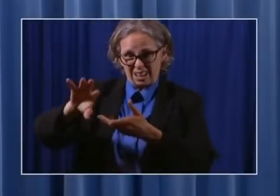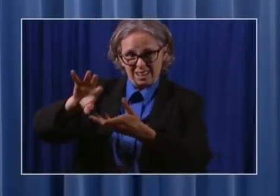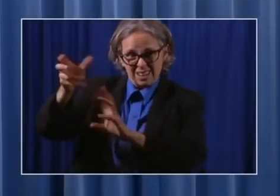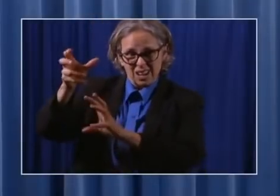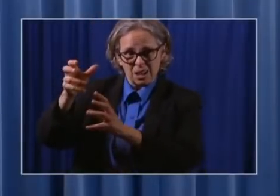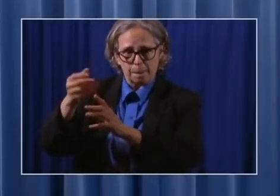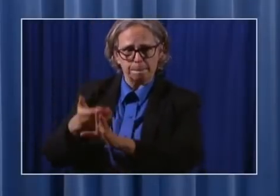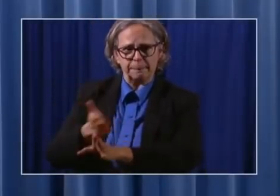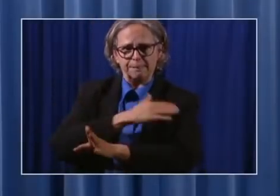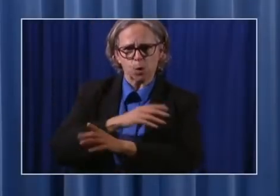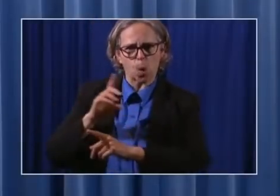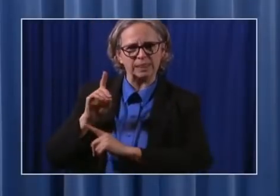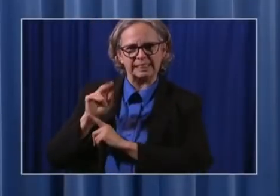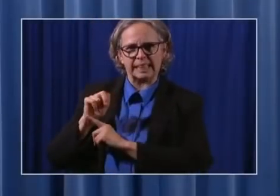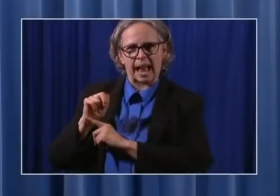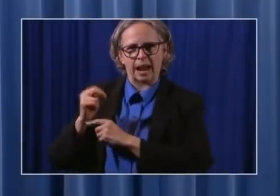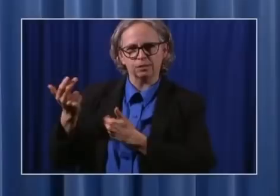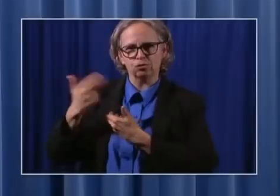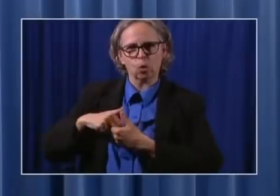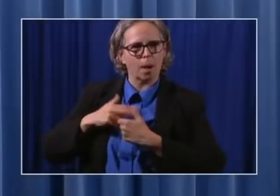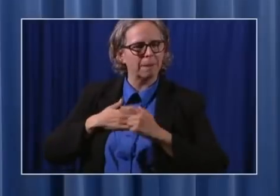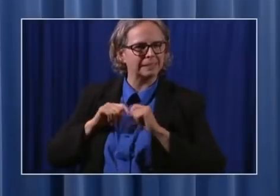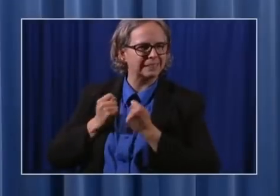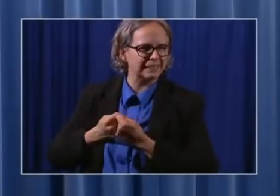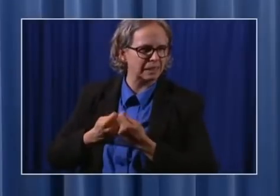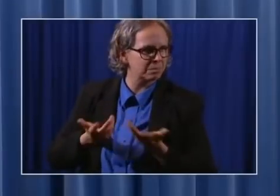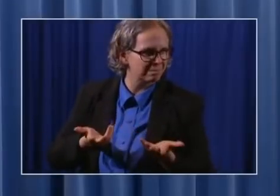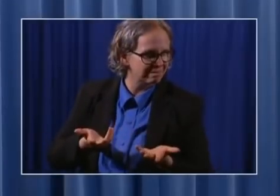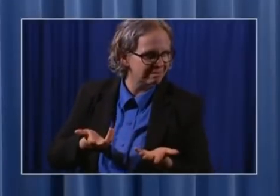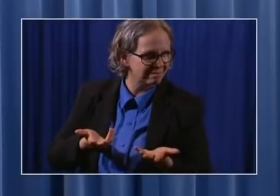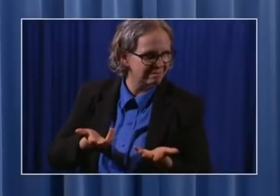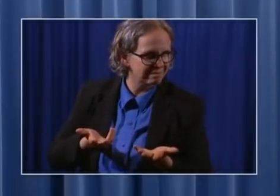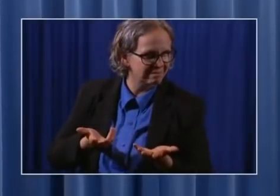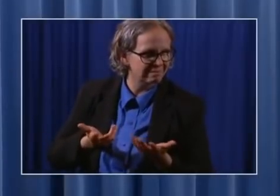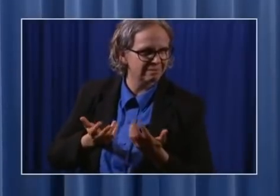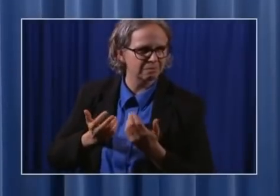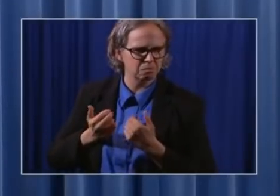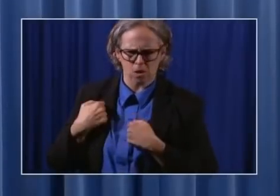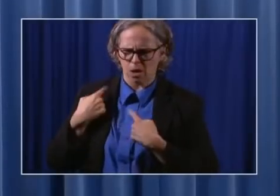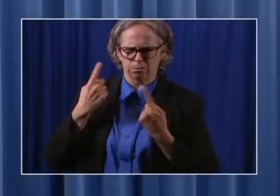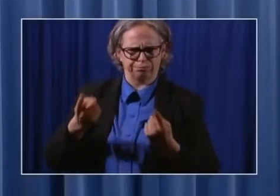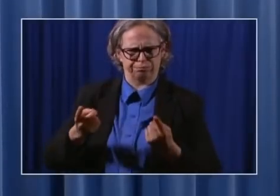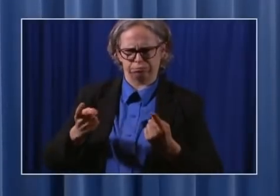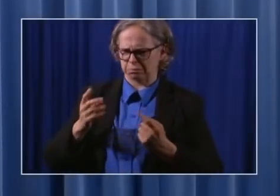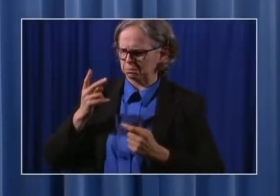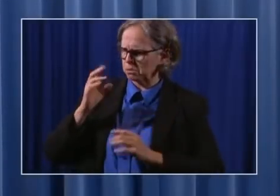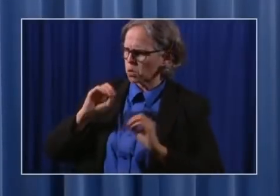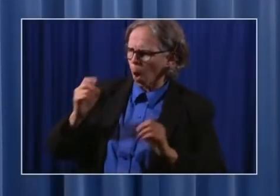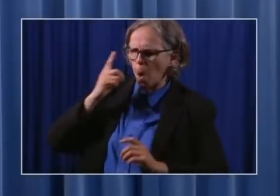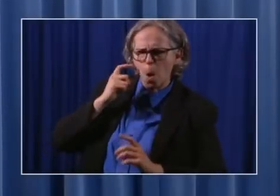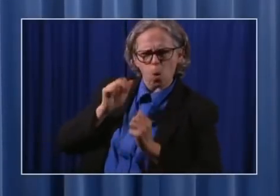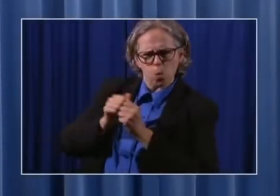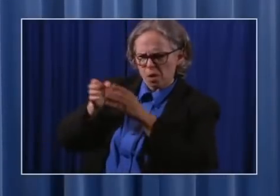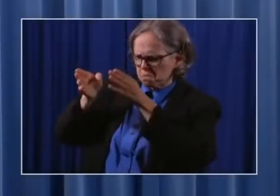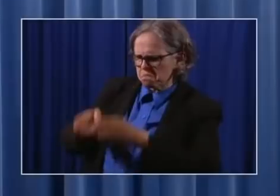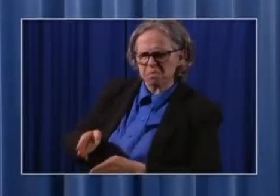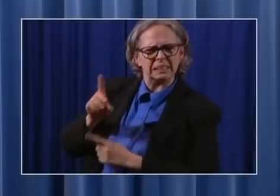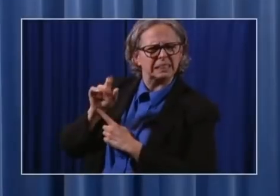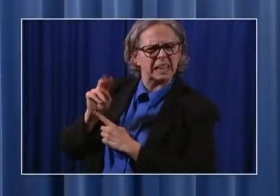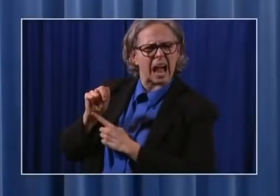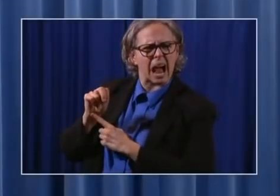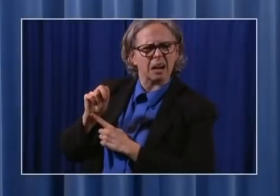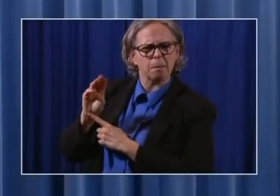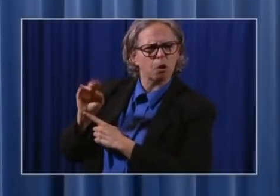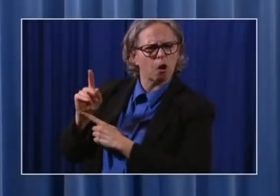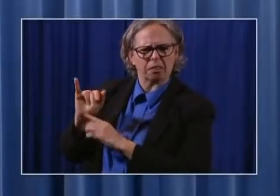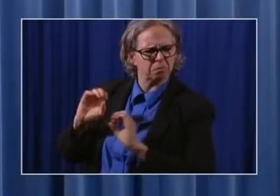working, before my administration even started. But we've seen nothing that would indicate that he did anything wrong. Thank you, Governor.